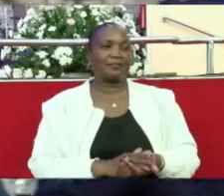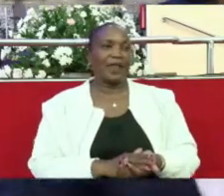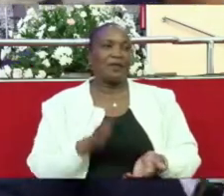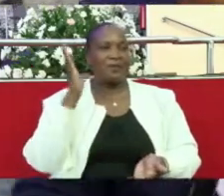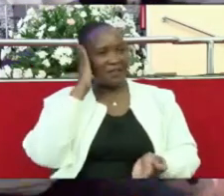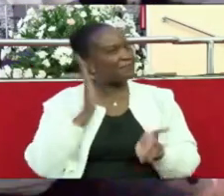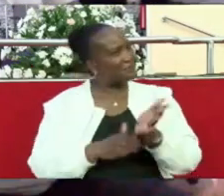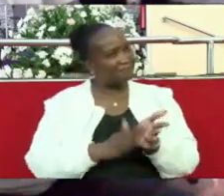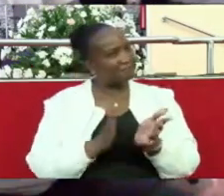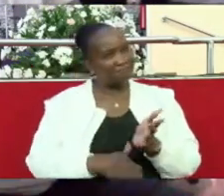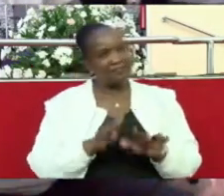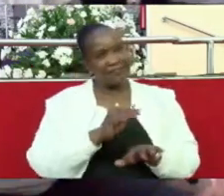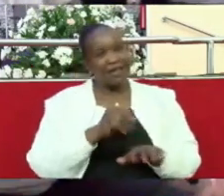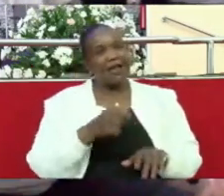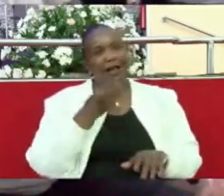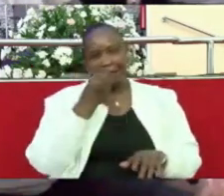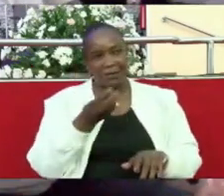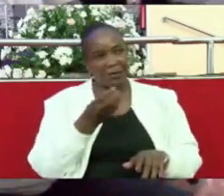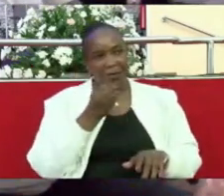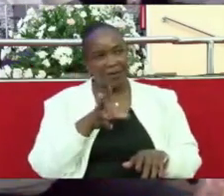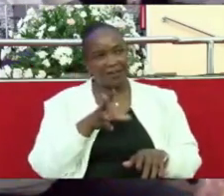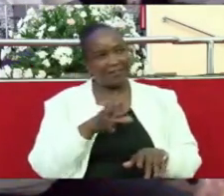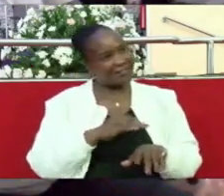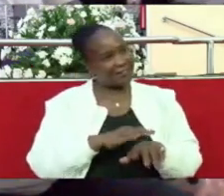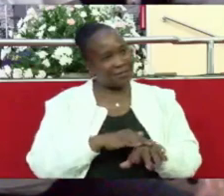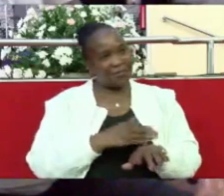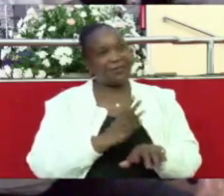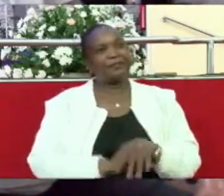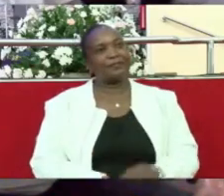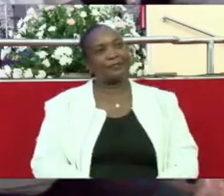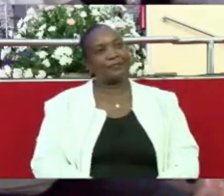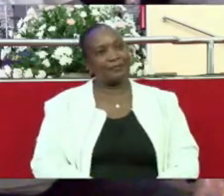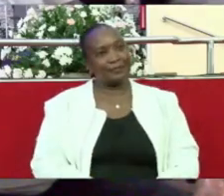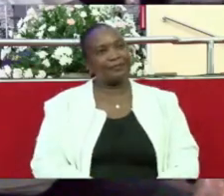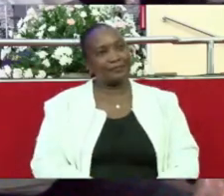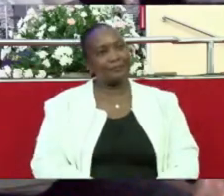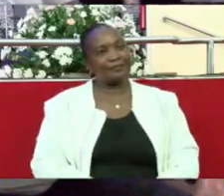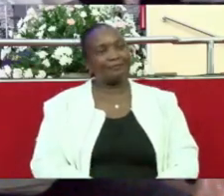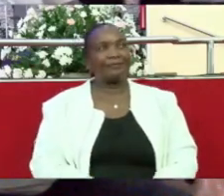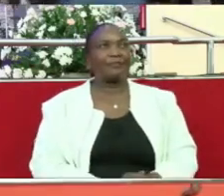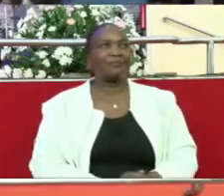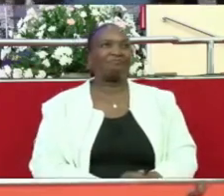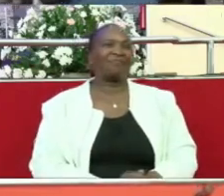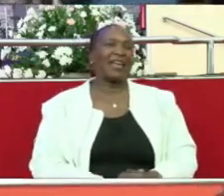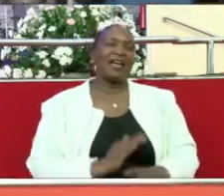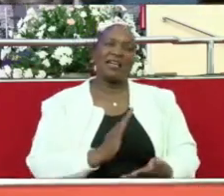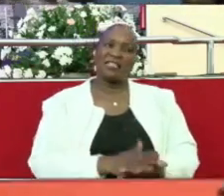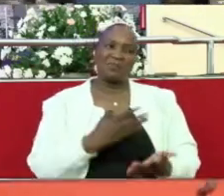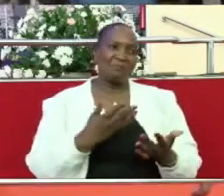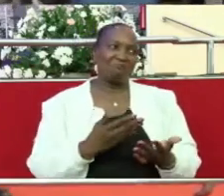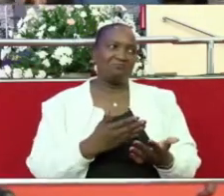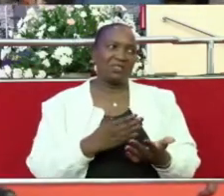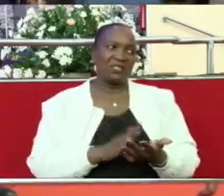Ambapo Mungu atatupigania. Because our words are too sharp. Ya kwamba maneno yetu ni ya kalakata sana. They don't have grace.